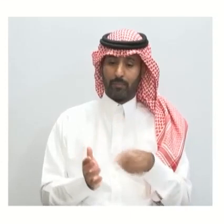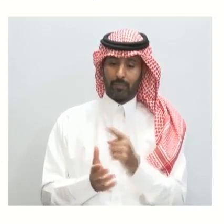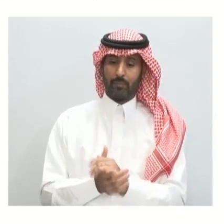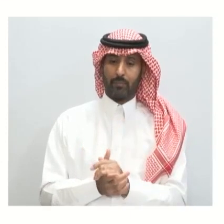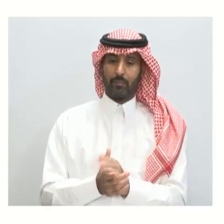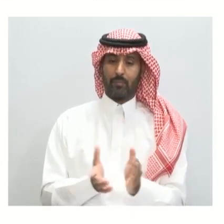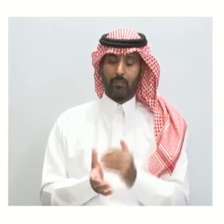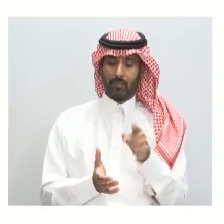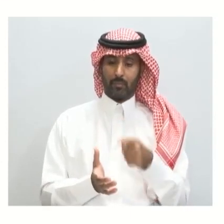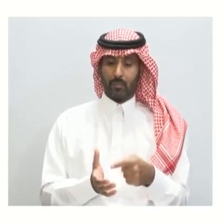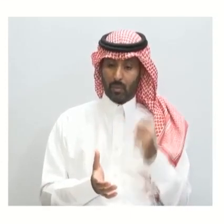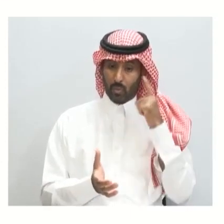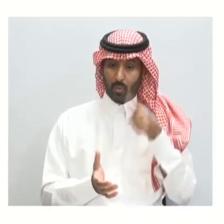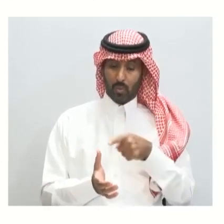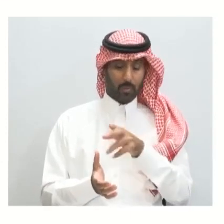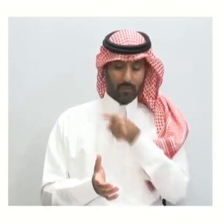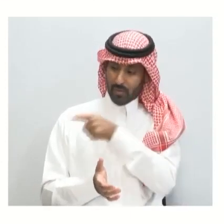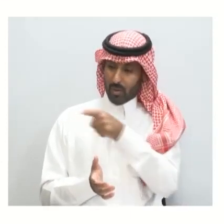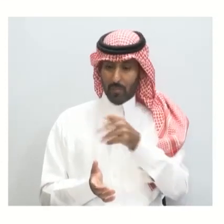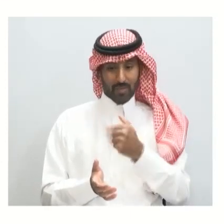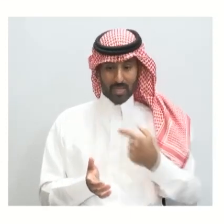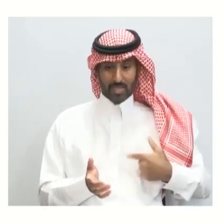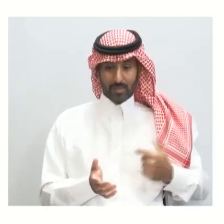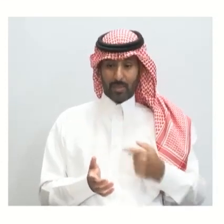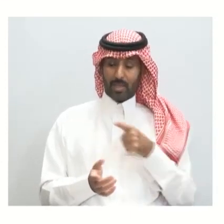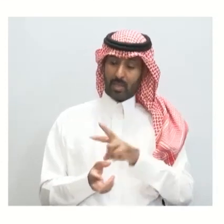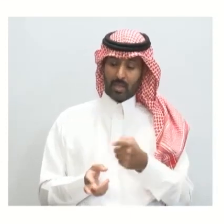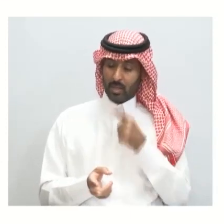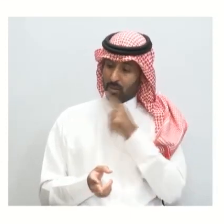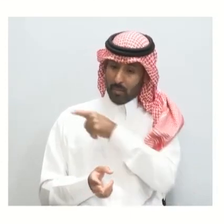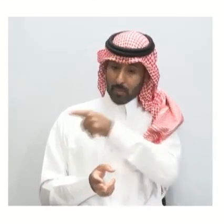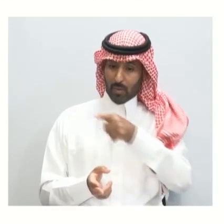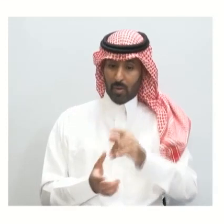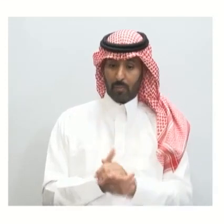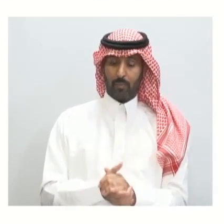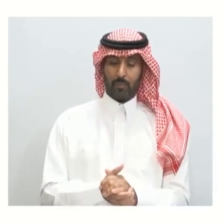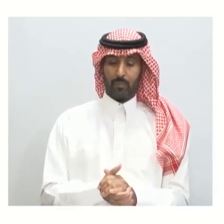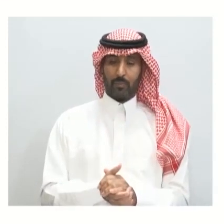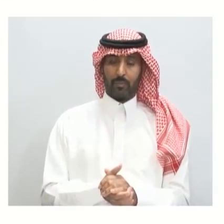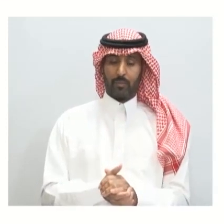So we have here, we know that there is no noun mentioned, which makes it immediately a pronoun.